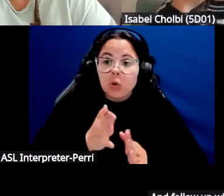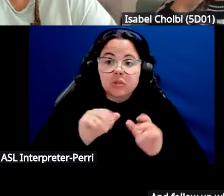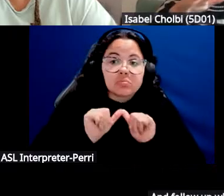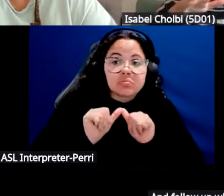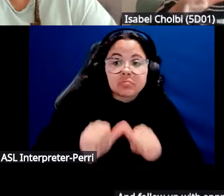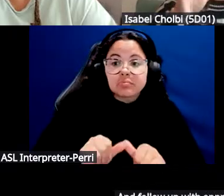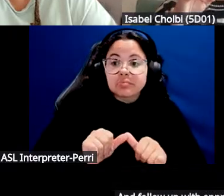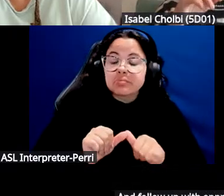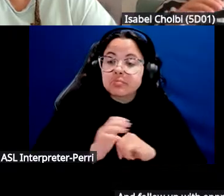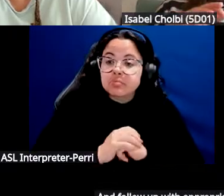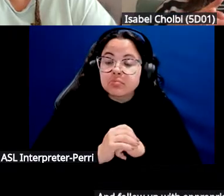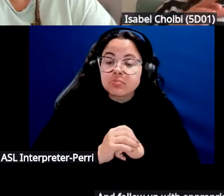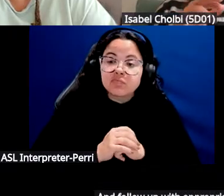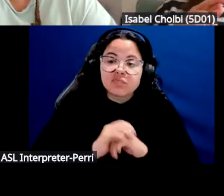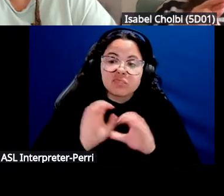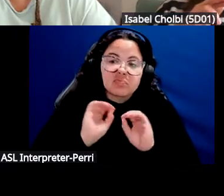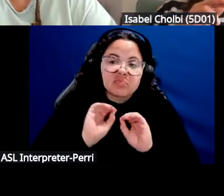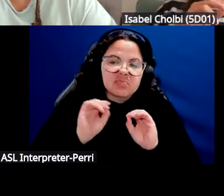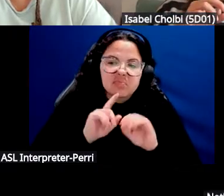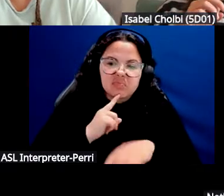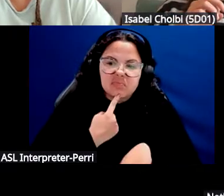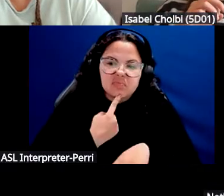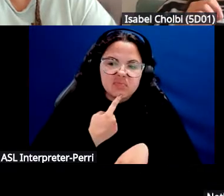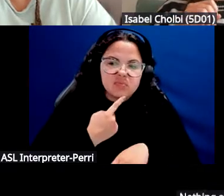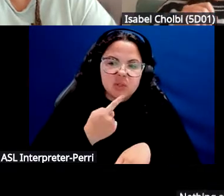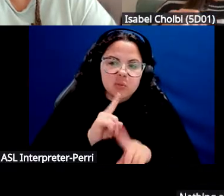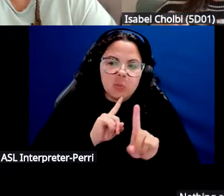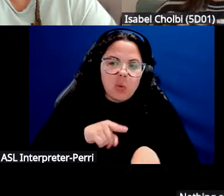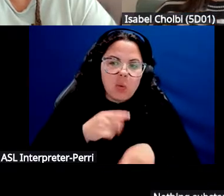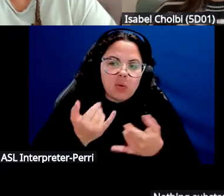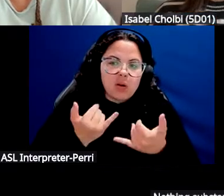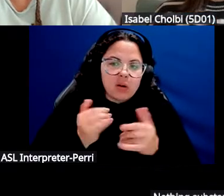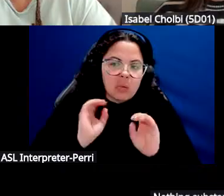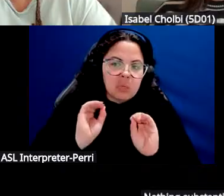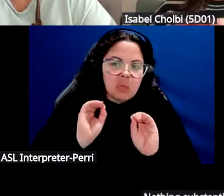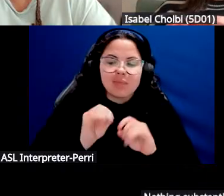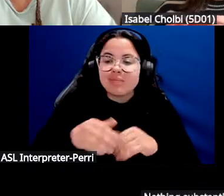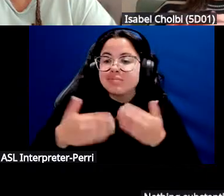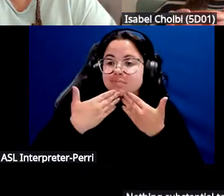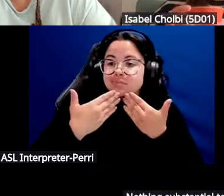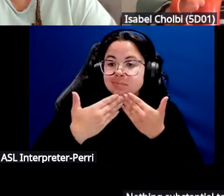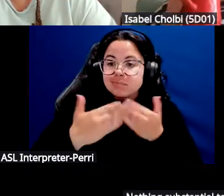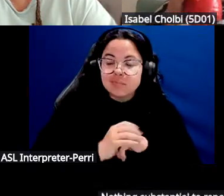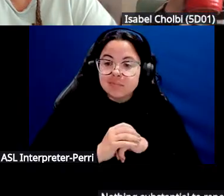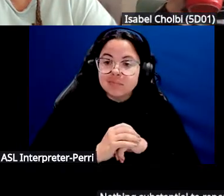forward. Nothing substantial to report at this time, but thanks. Thank you.